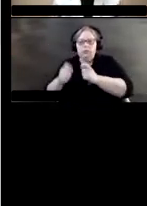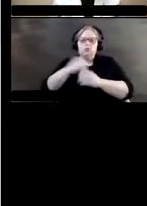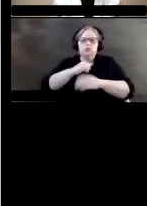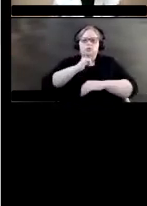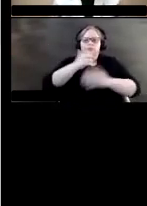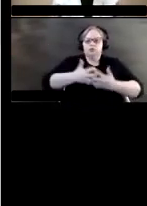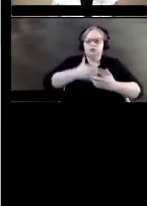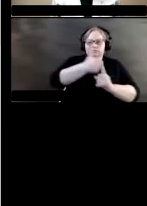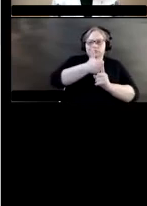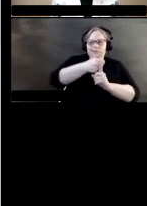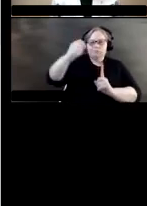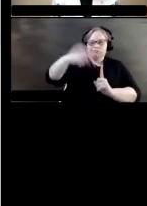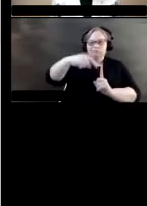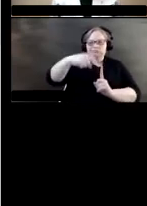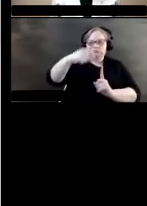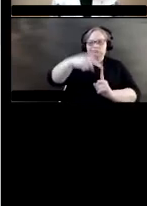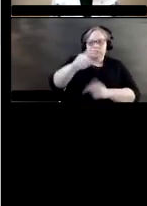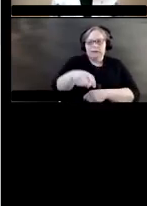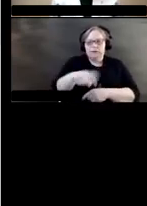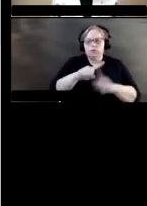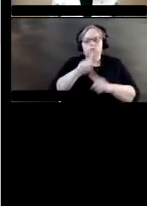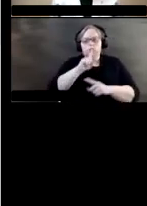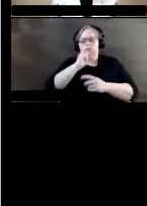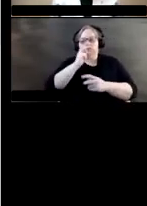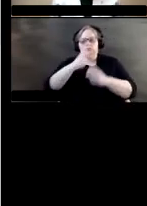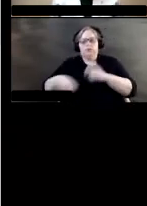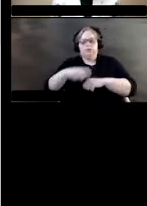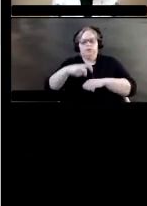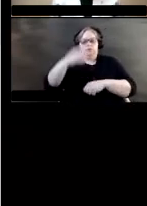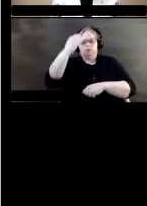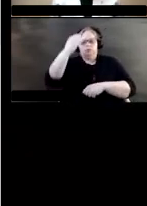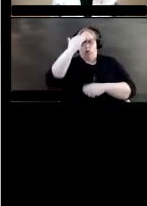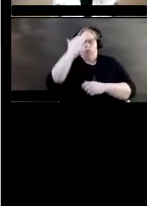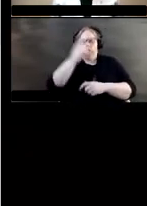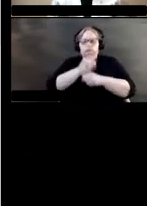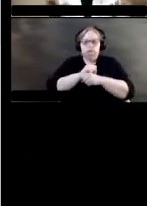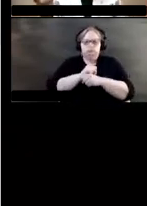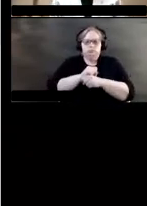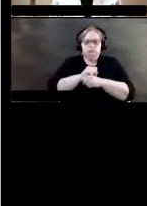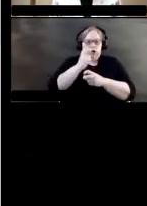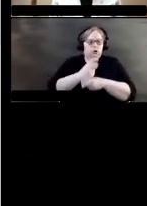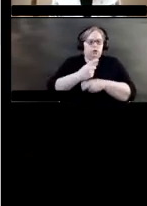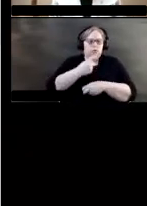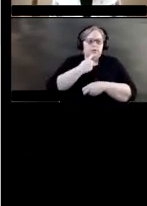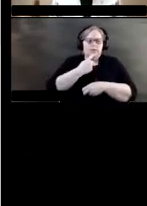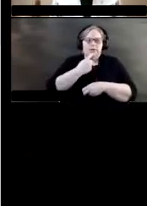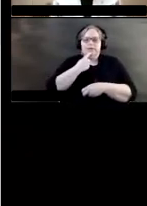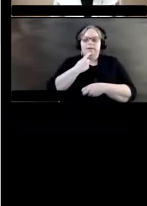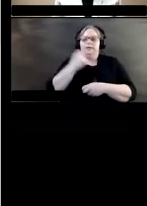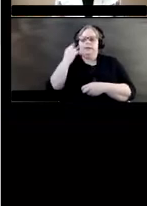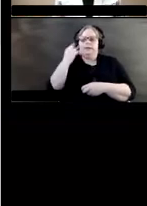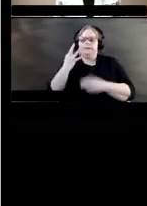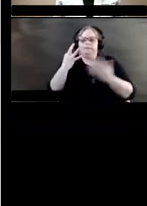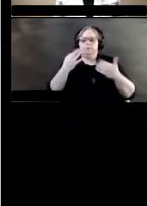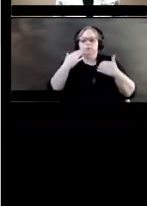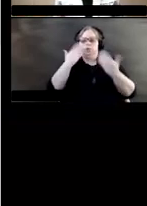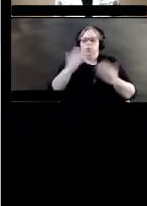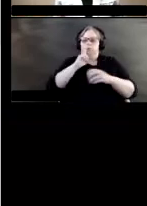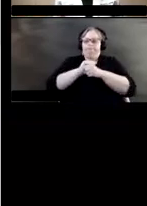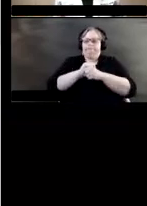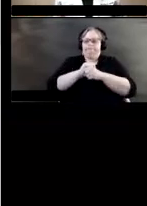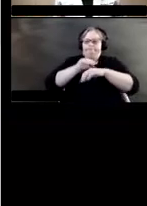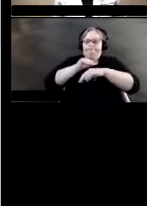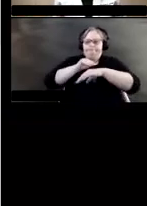So that's kind of a hard thing to say. It's not like the effects wear off, you know?